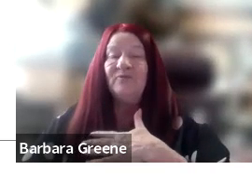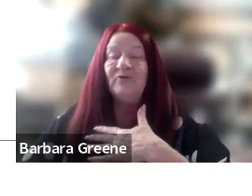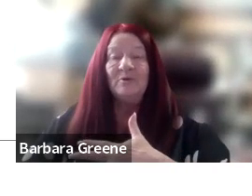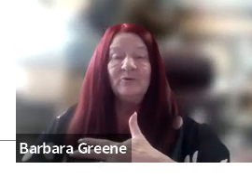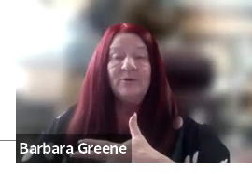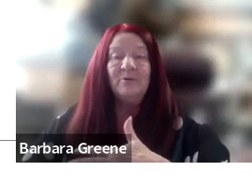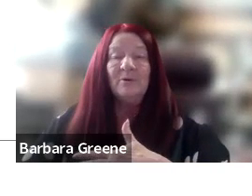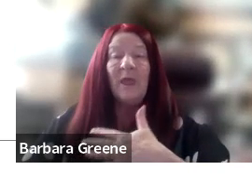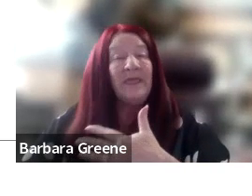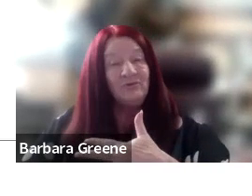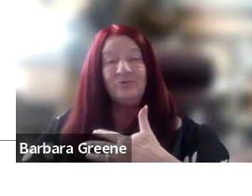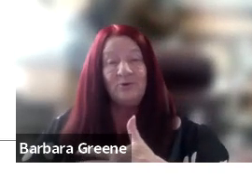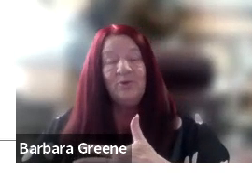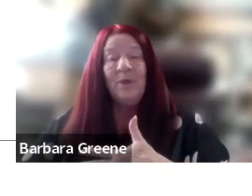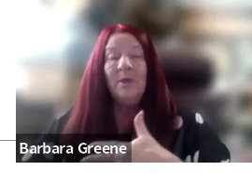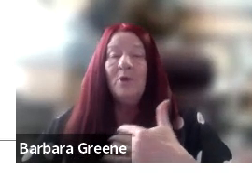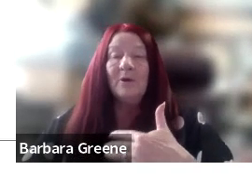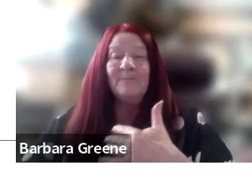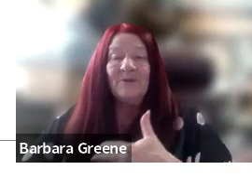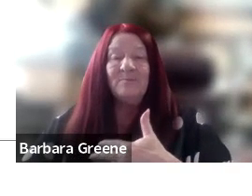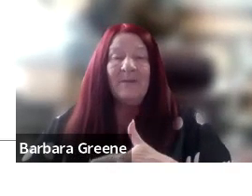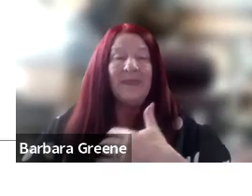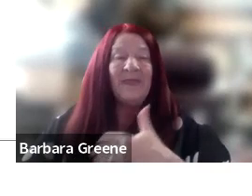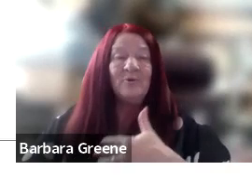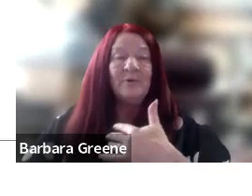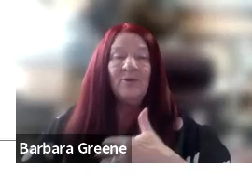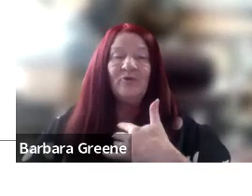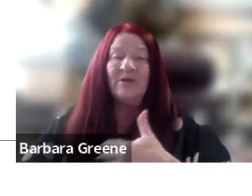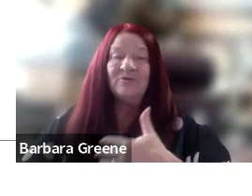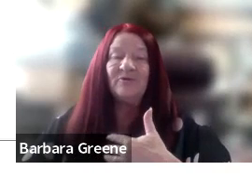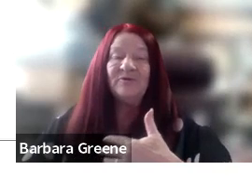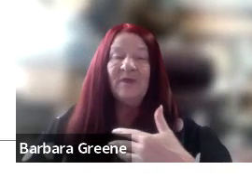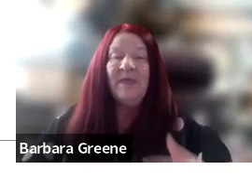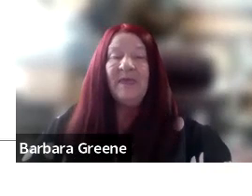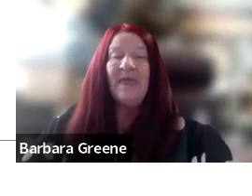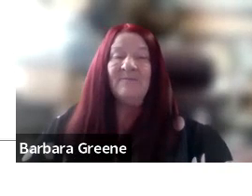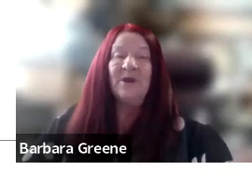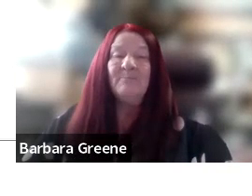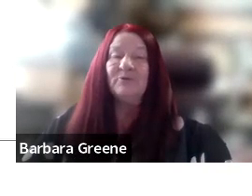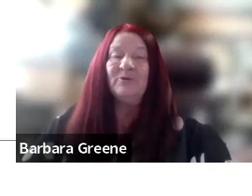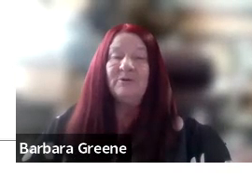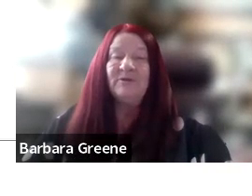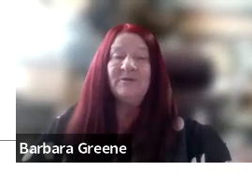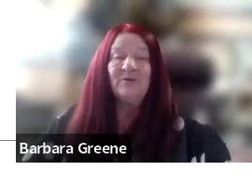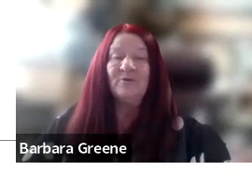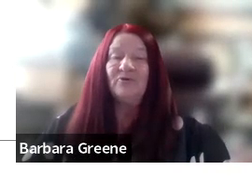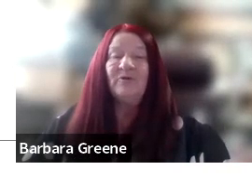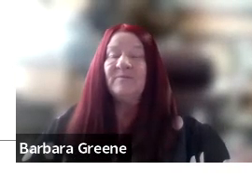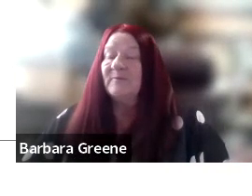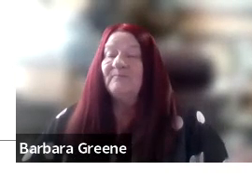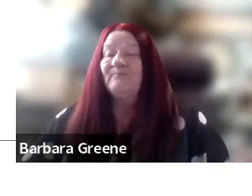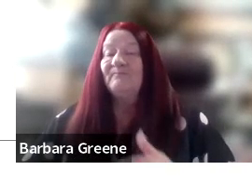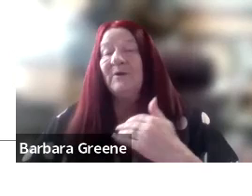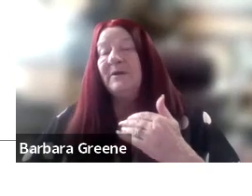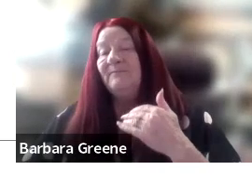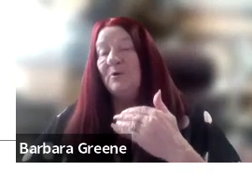families of children and youth who are affected by behavioral health challenges have an opportunity to achieve